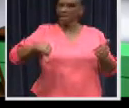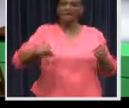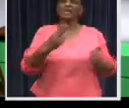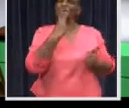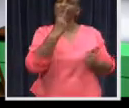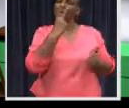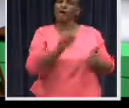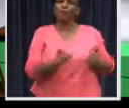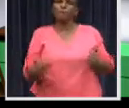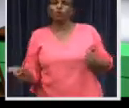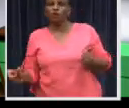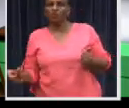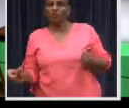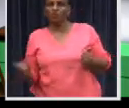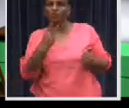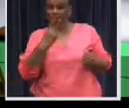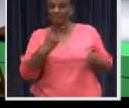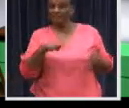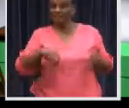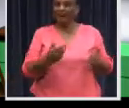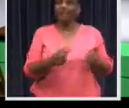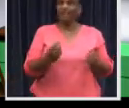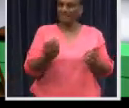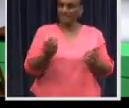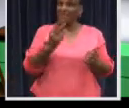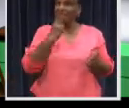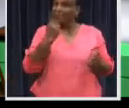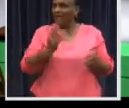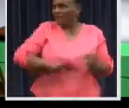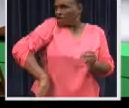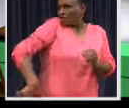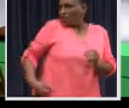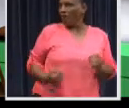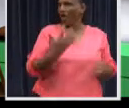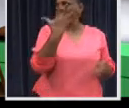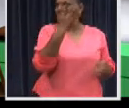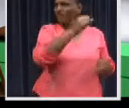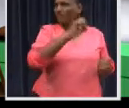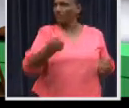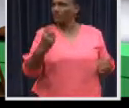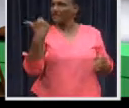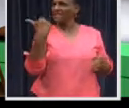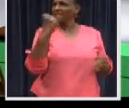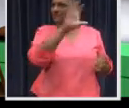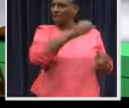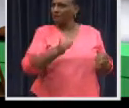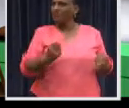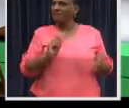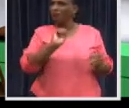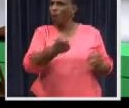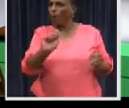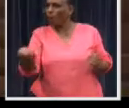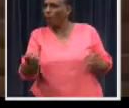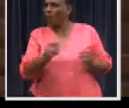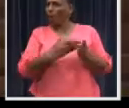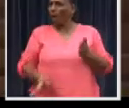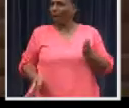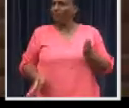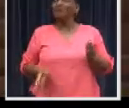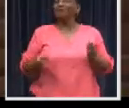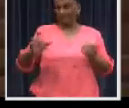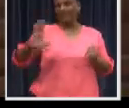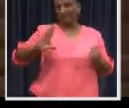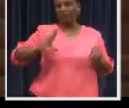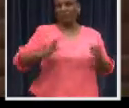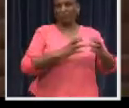covers 50 to 60% of the total consumption. The director of the Association of Surinamese Businesses, VSB,